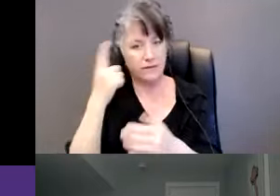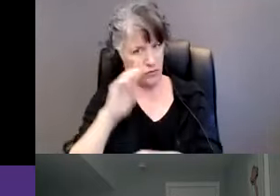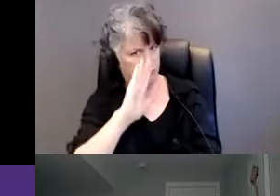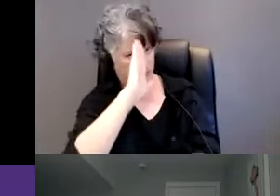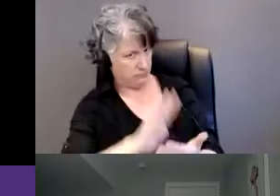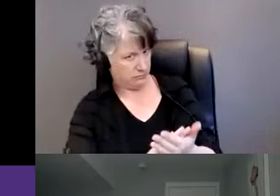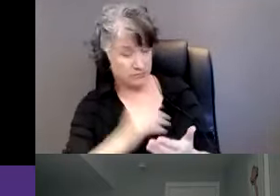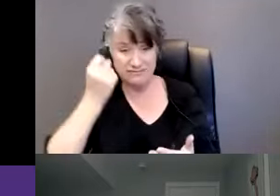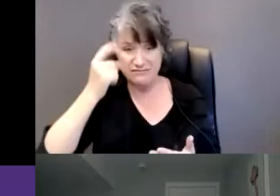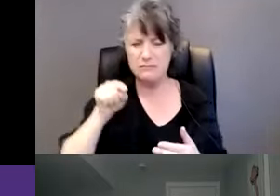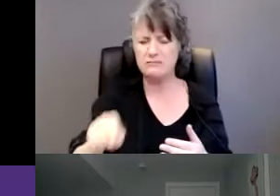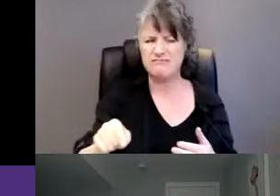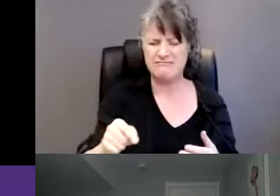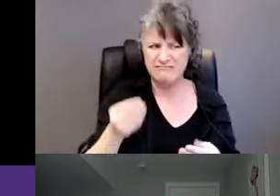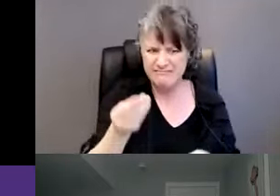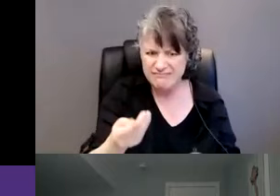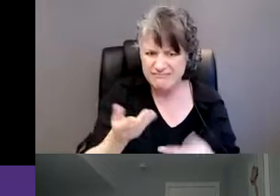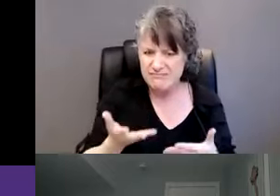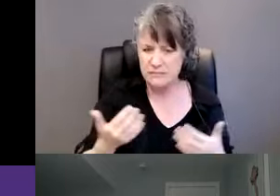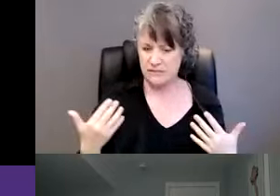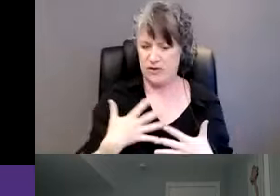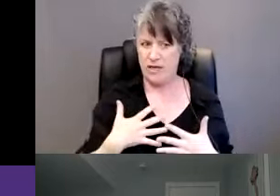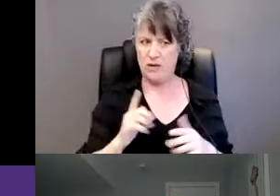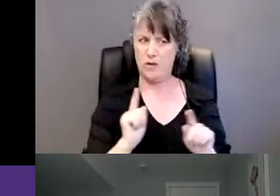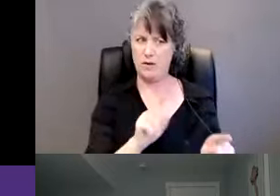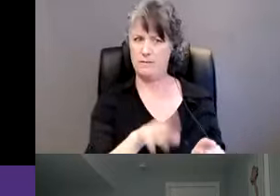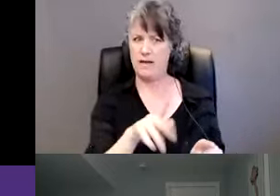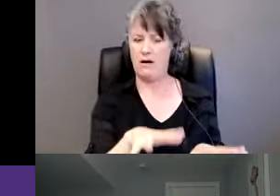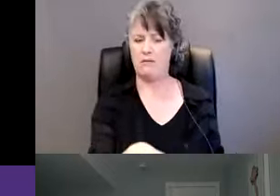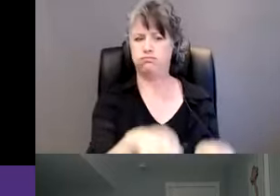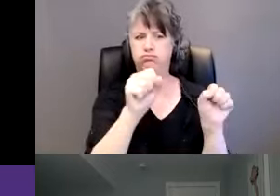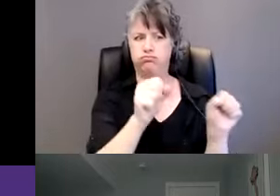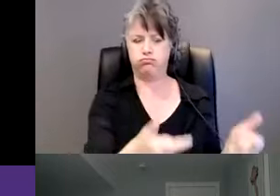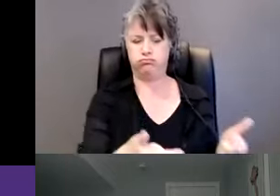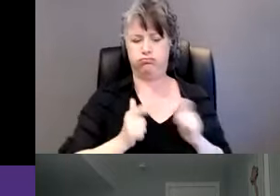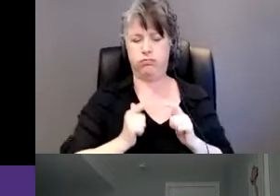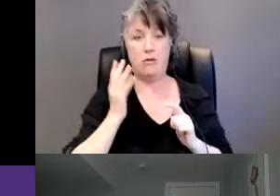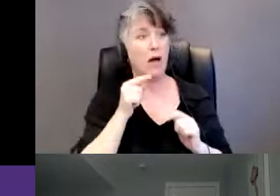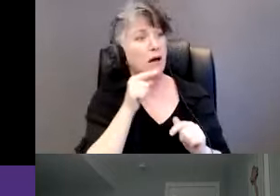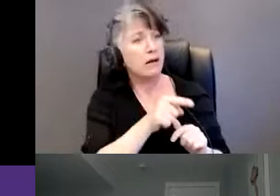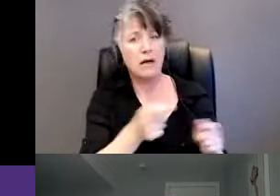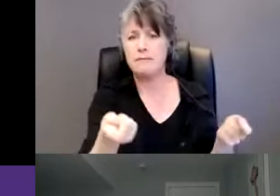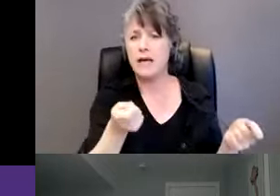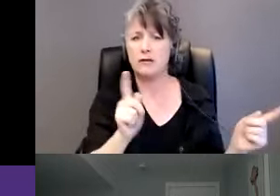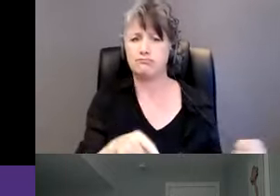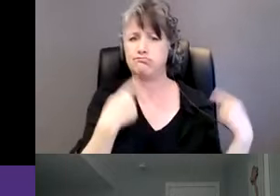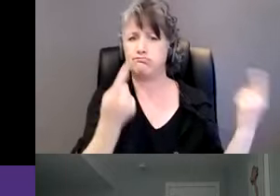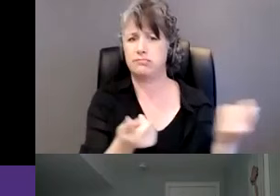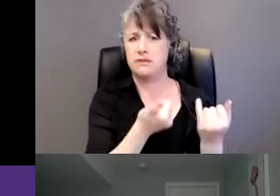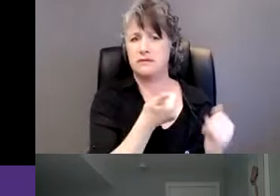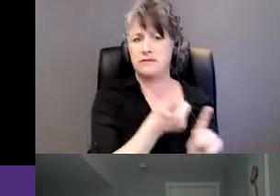she expressed fears about going to the bank to resume control, as Mr. Smith has historically managed his own